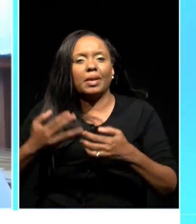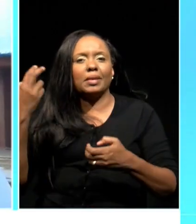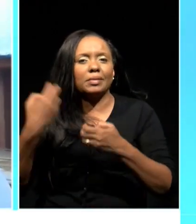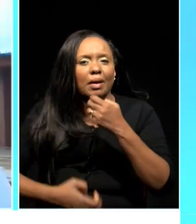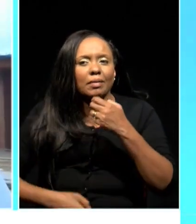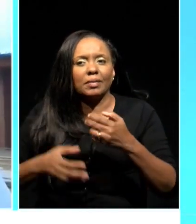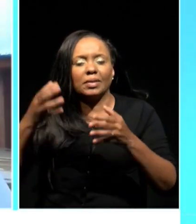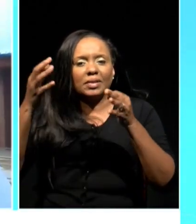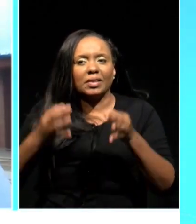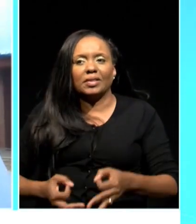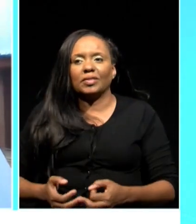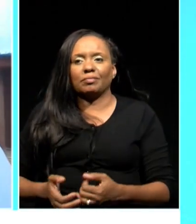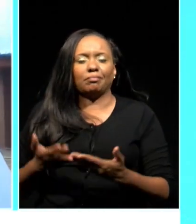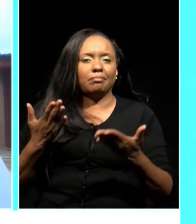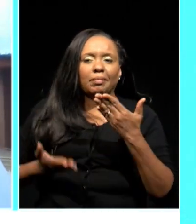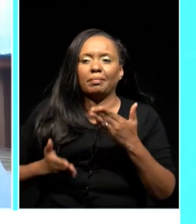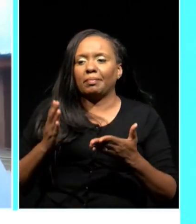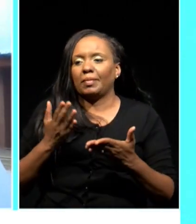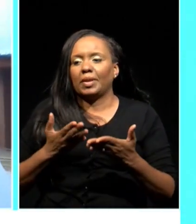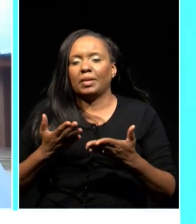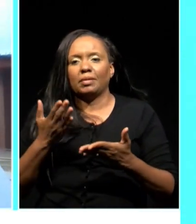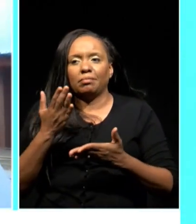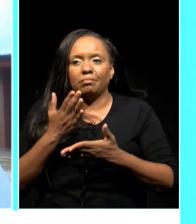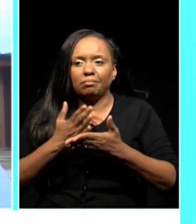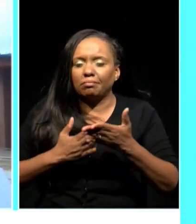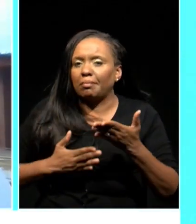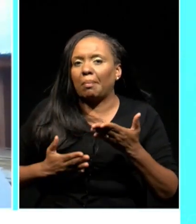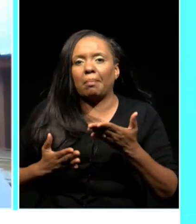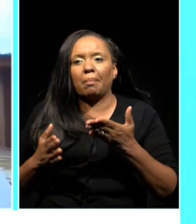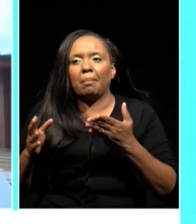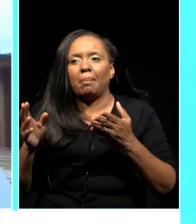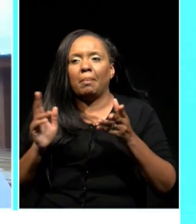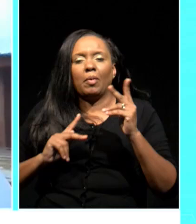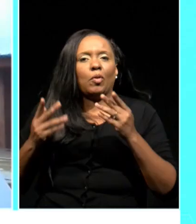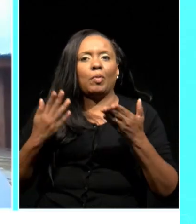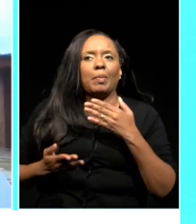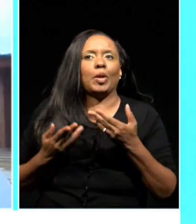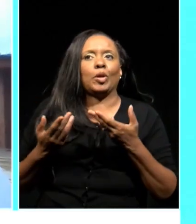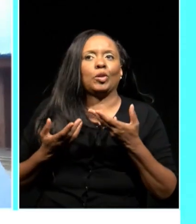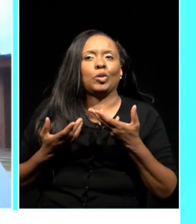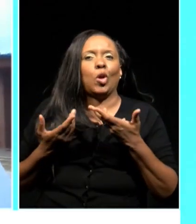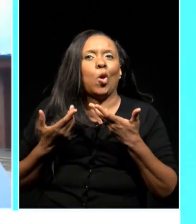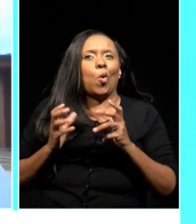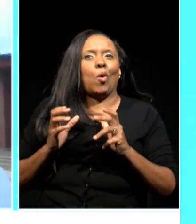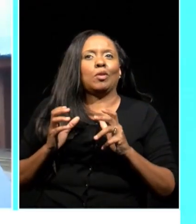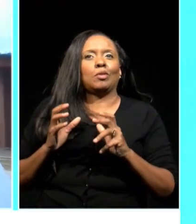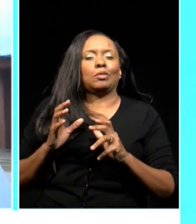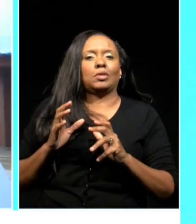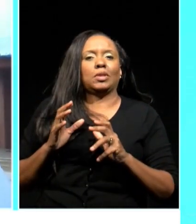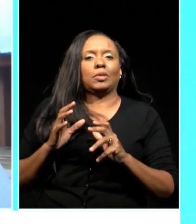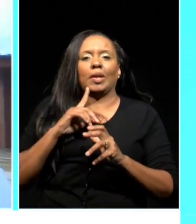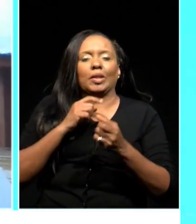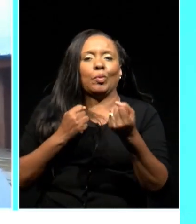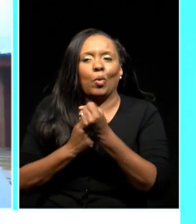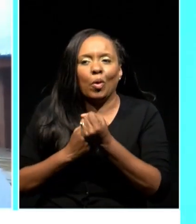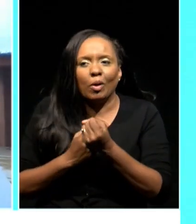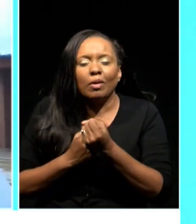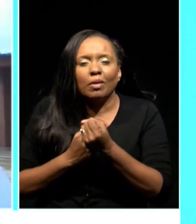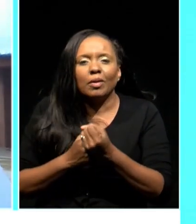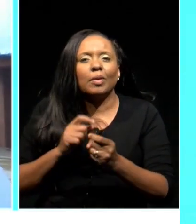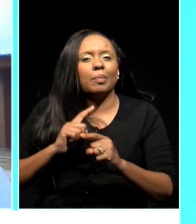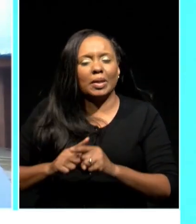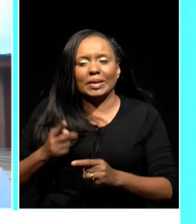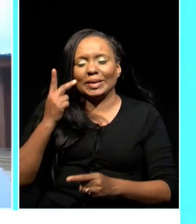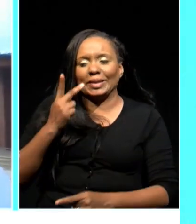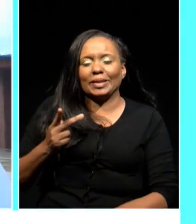them in place in a way that they might have not been prepared to do back in 2018 when she was a new